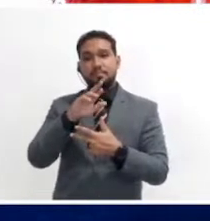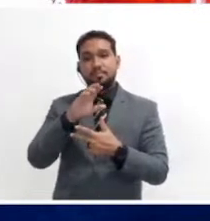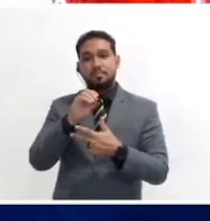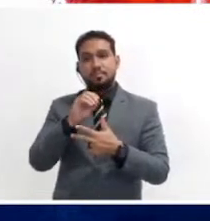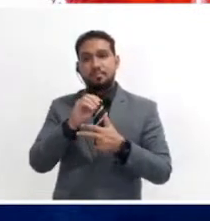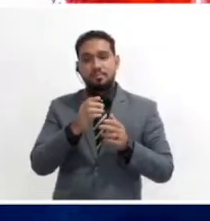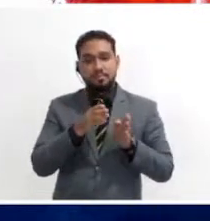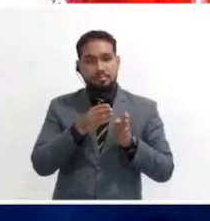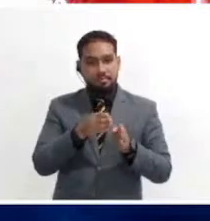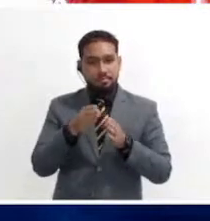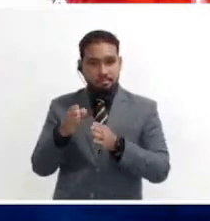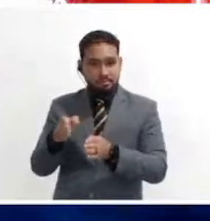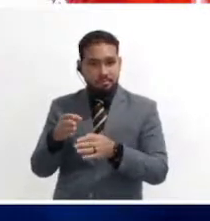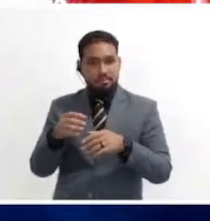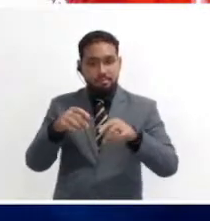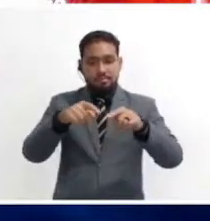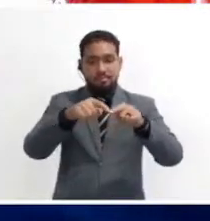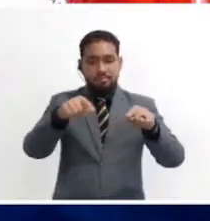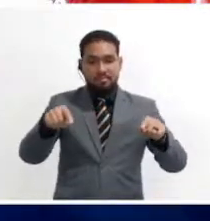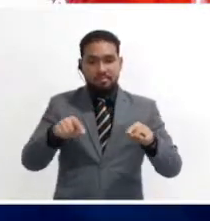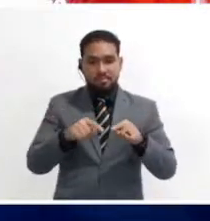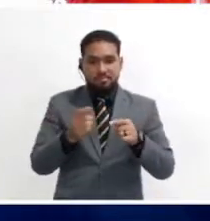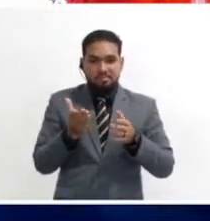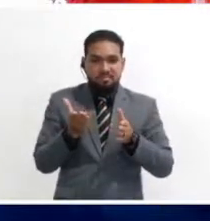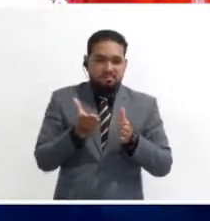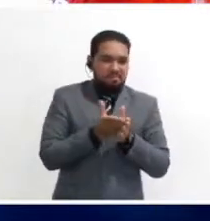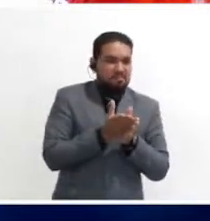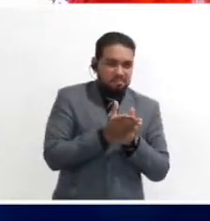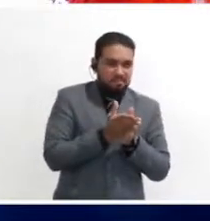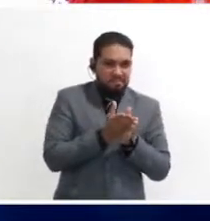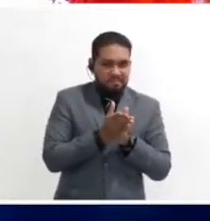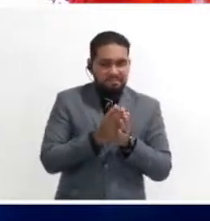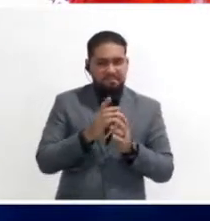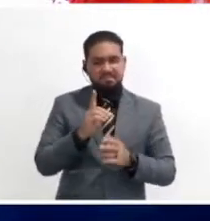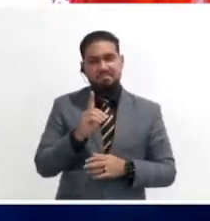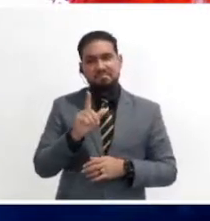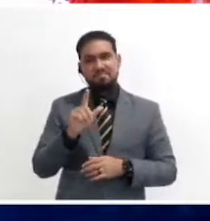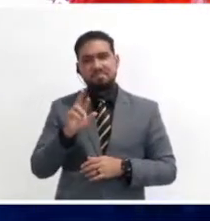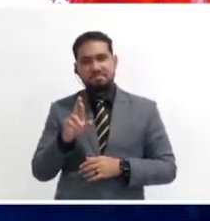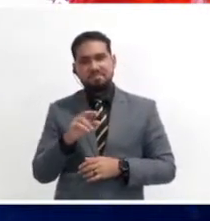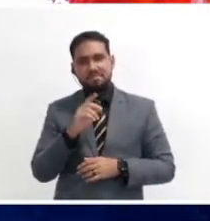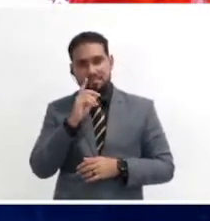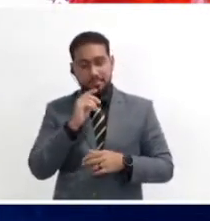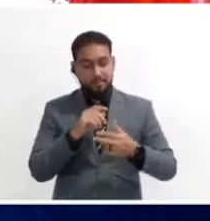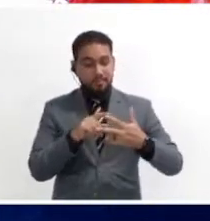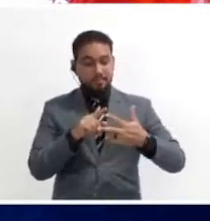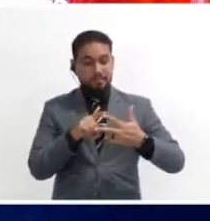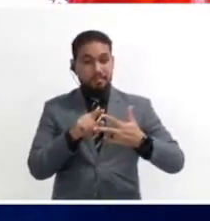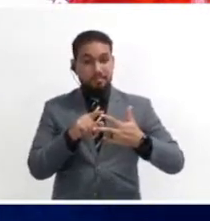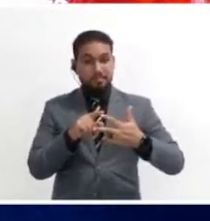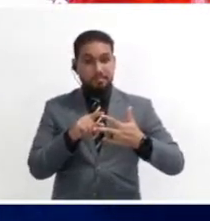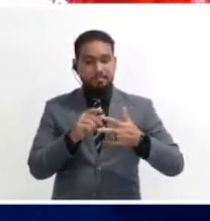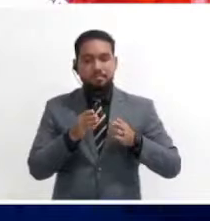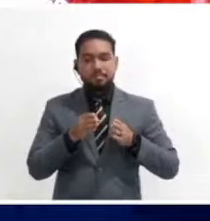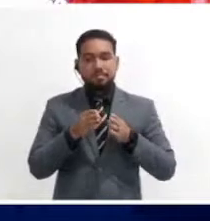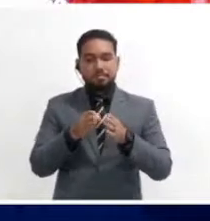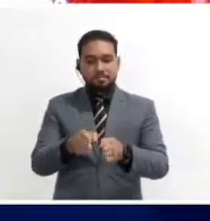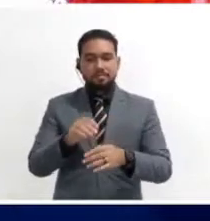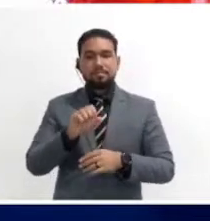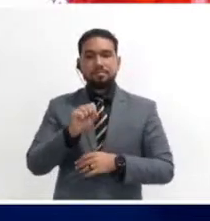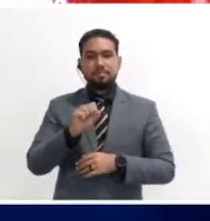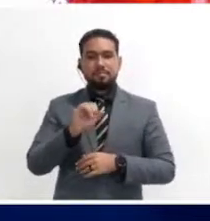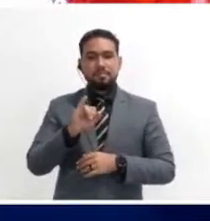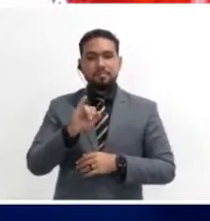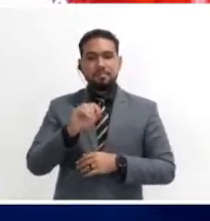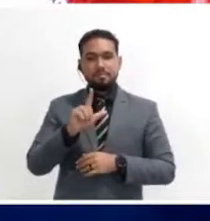RDL. We use through silicon vias, and we use something relatively newer called